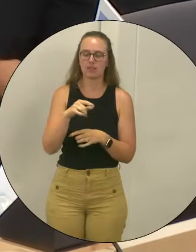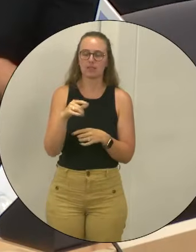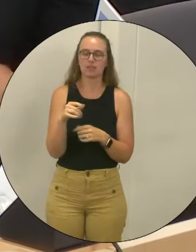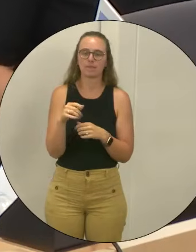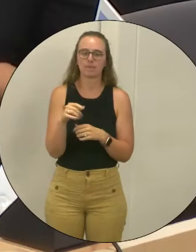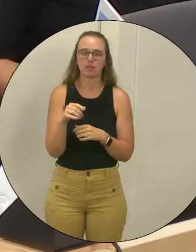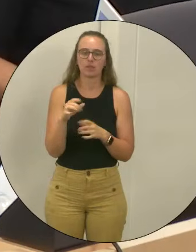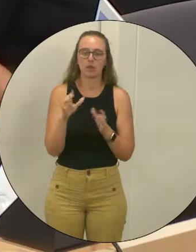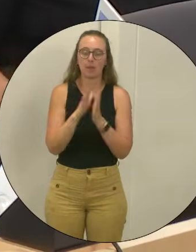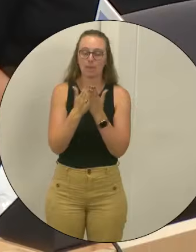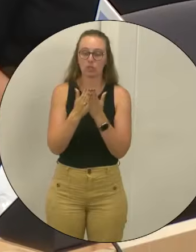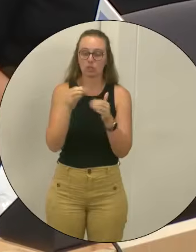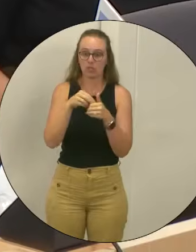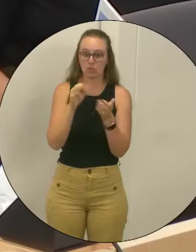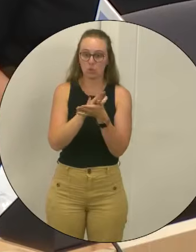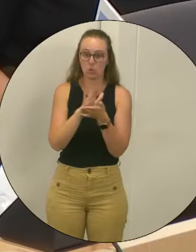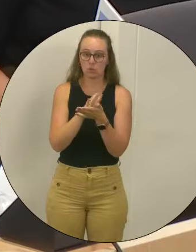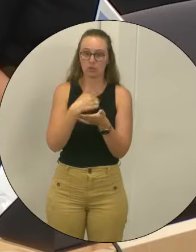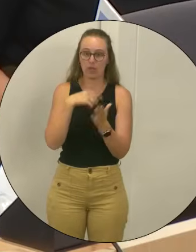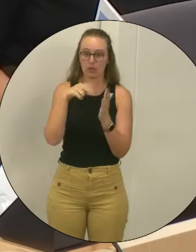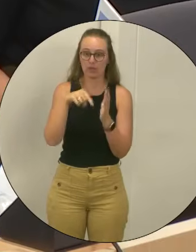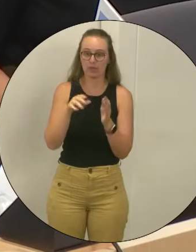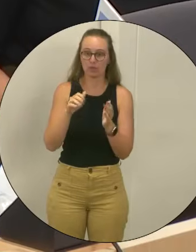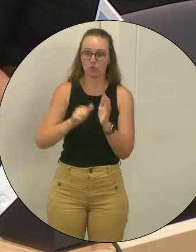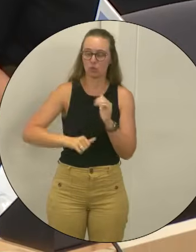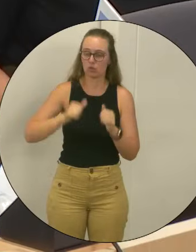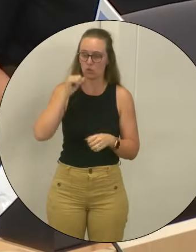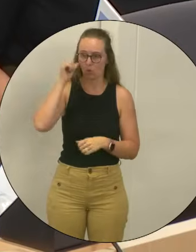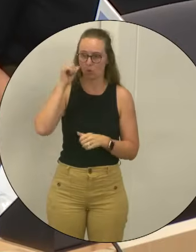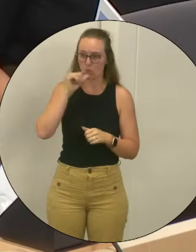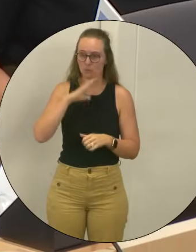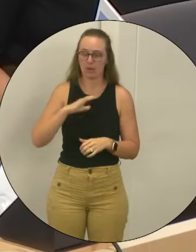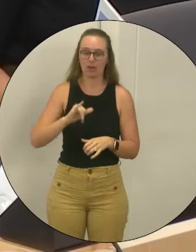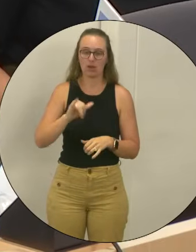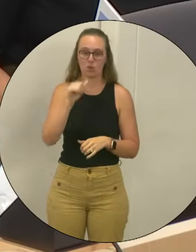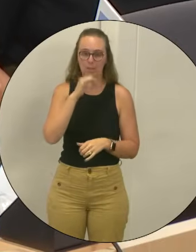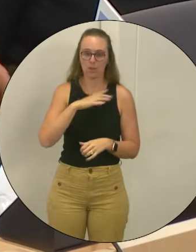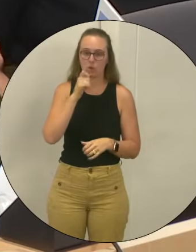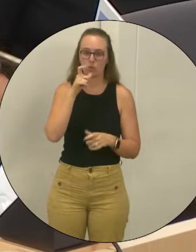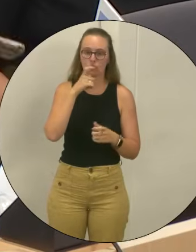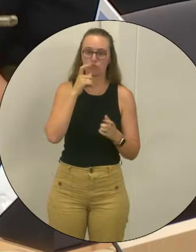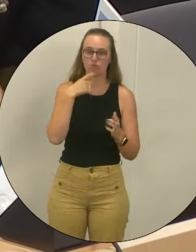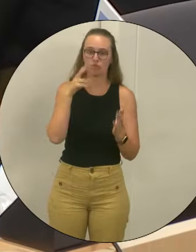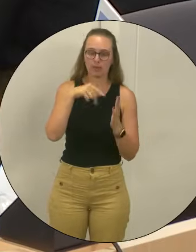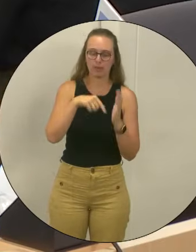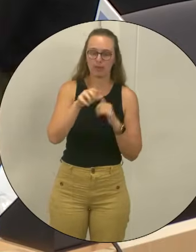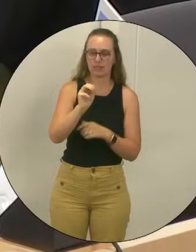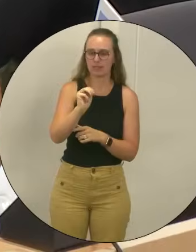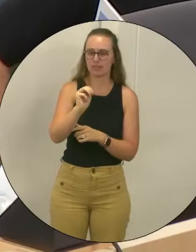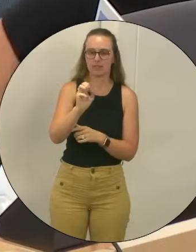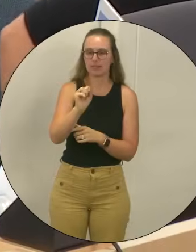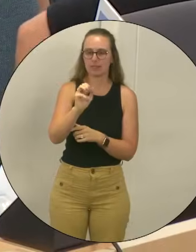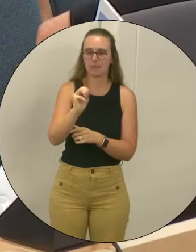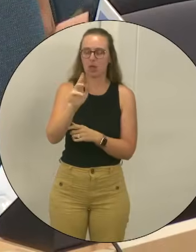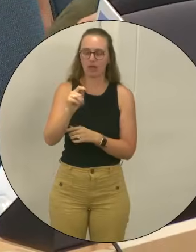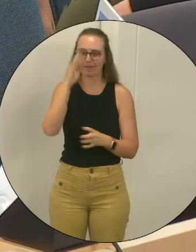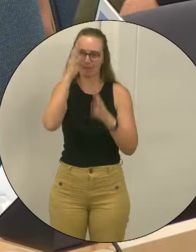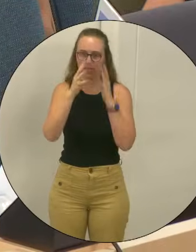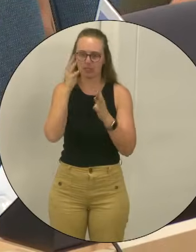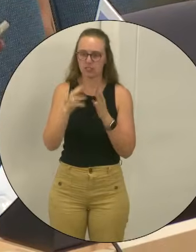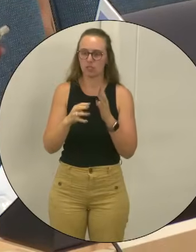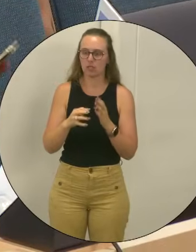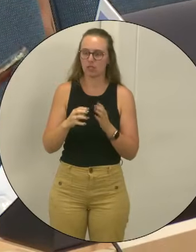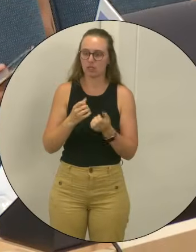ACOTUR books are in schools. I read these as a grown woman, and women who read these consider them smut novels, fantasy